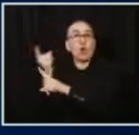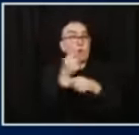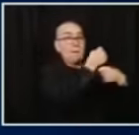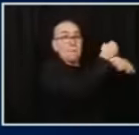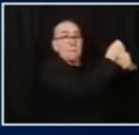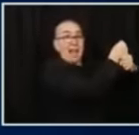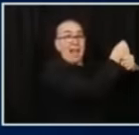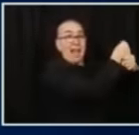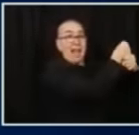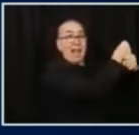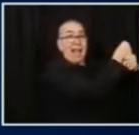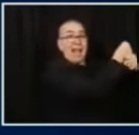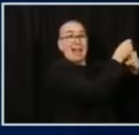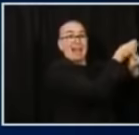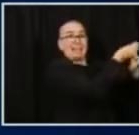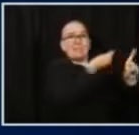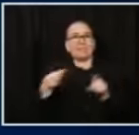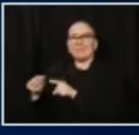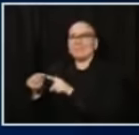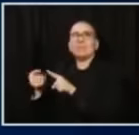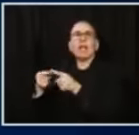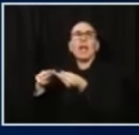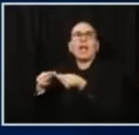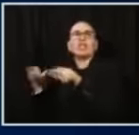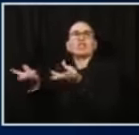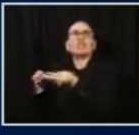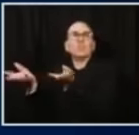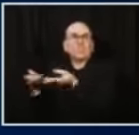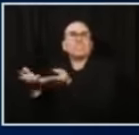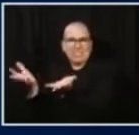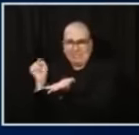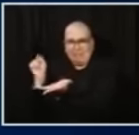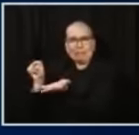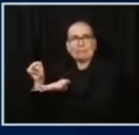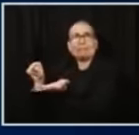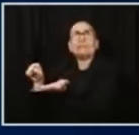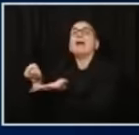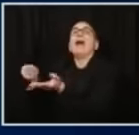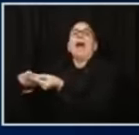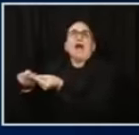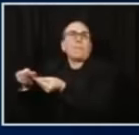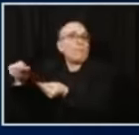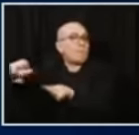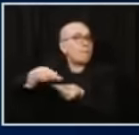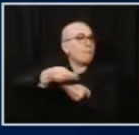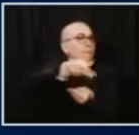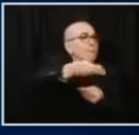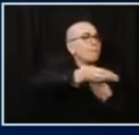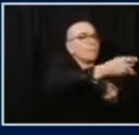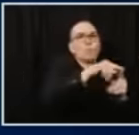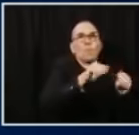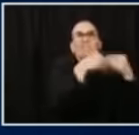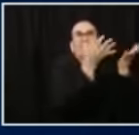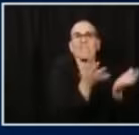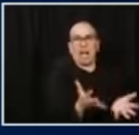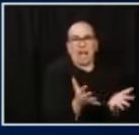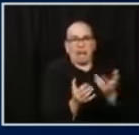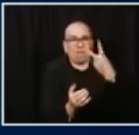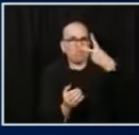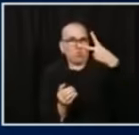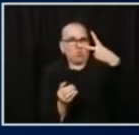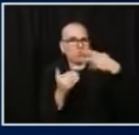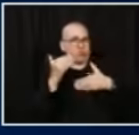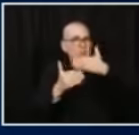or a distributor, and then from the distributor to the provider. So there'll never be a time when there's vaccine that's sitting, say, at the state